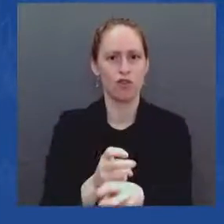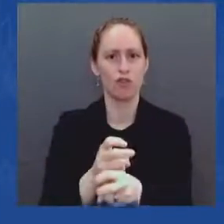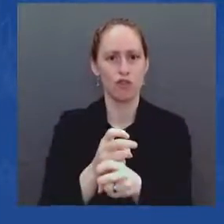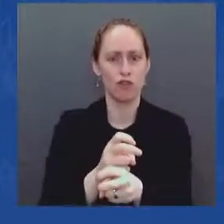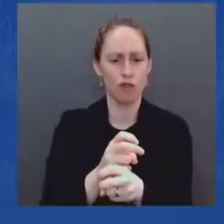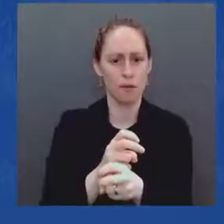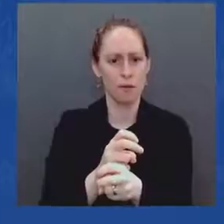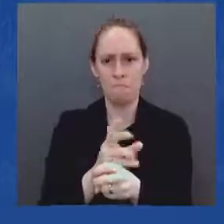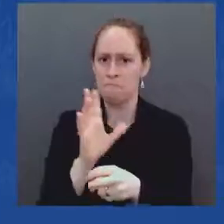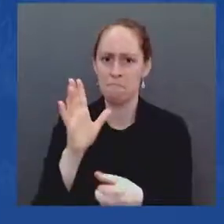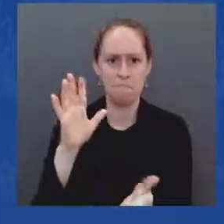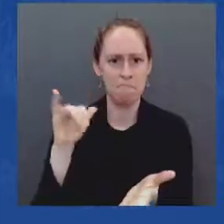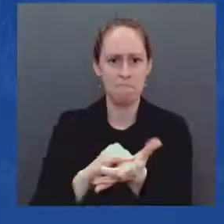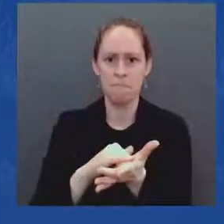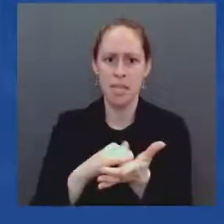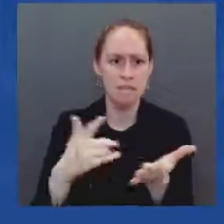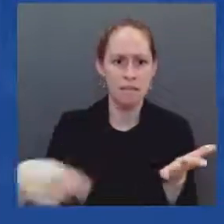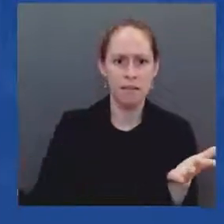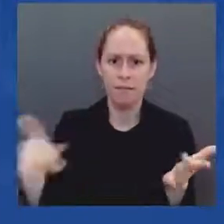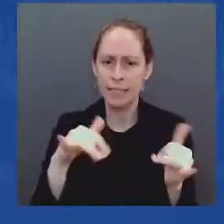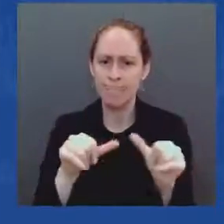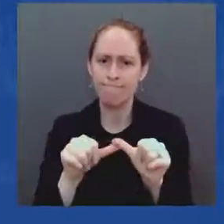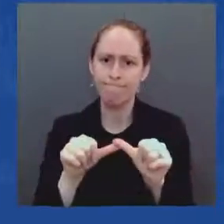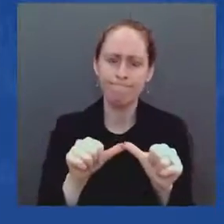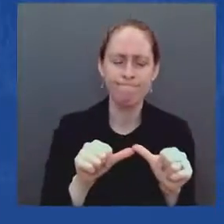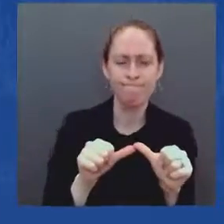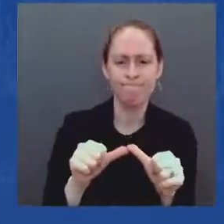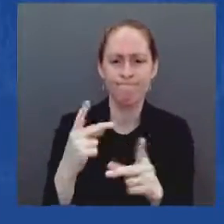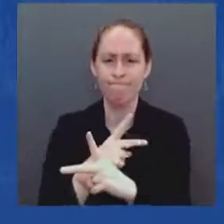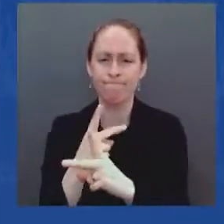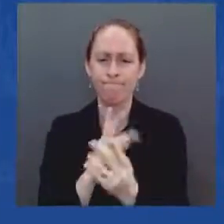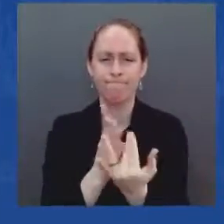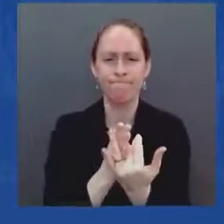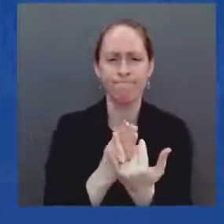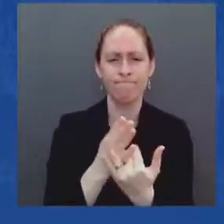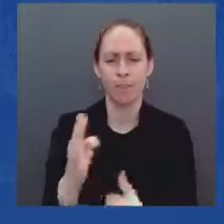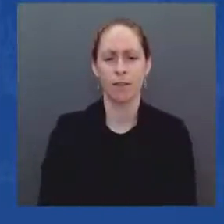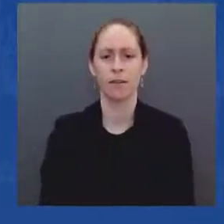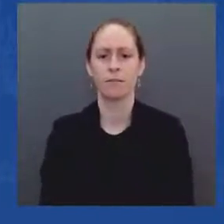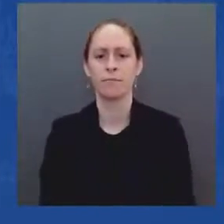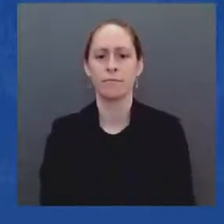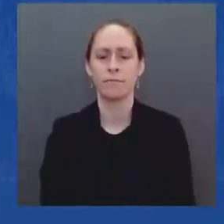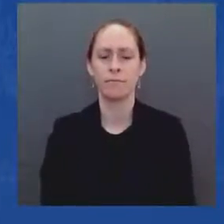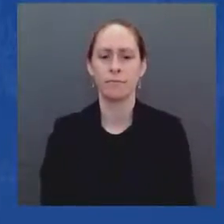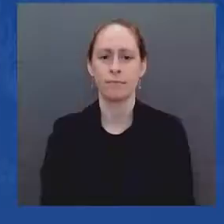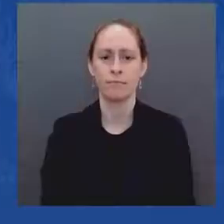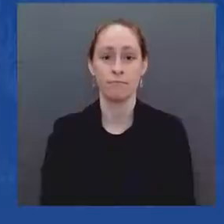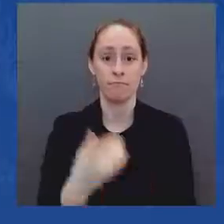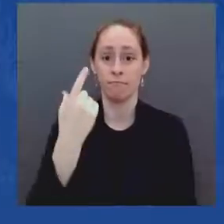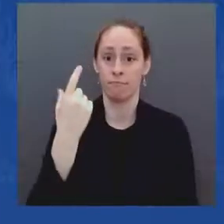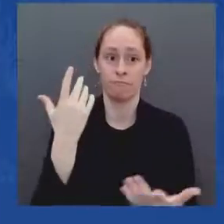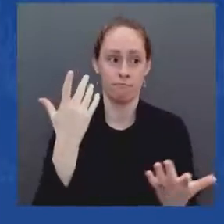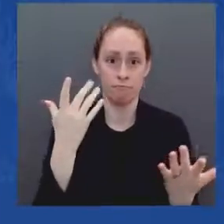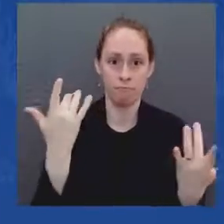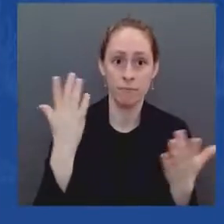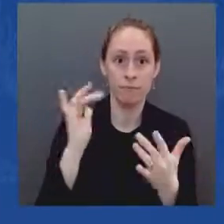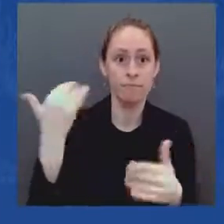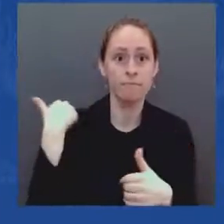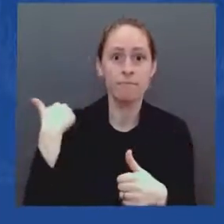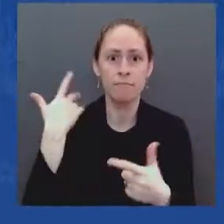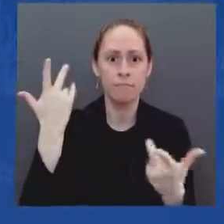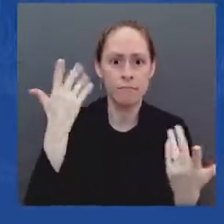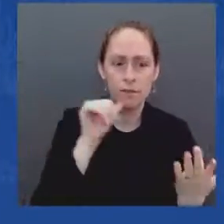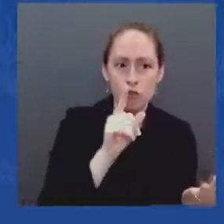people, doubted what each day would bring, whether it would bring a sense of optimism or despair. During